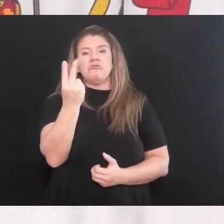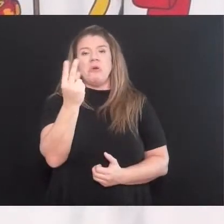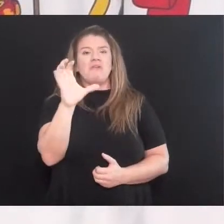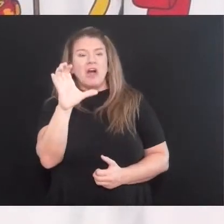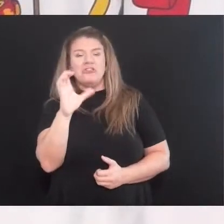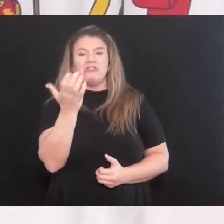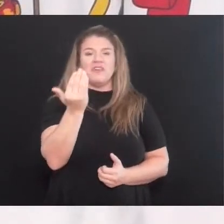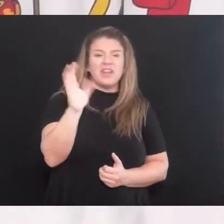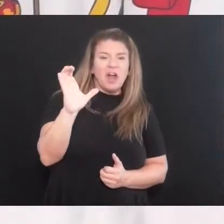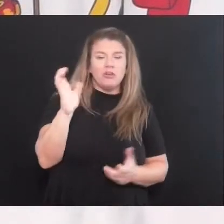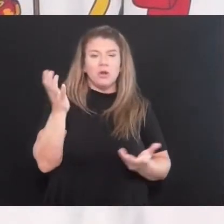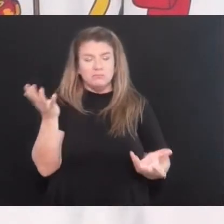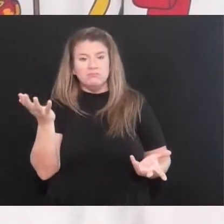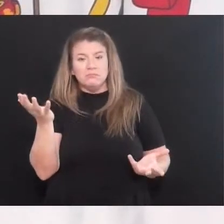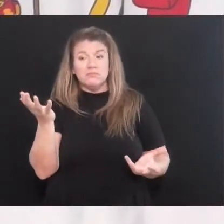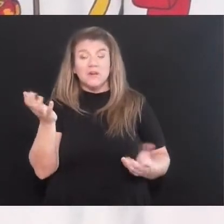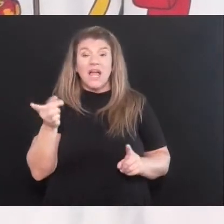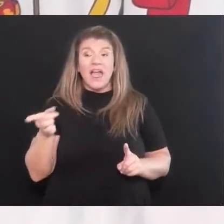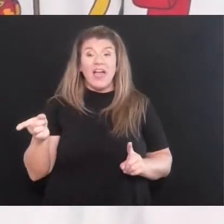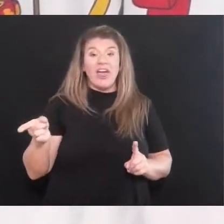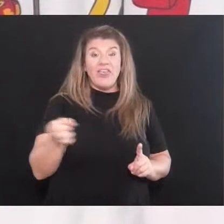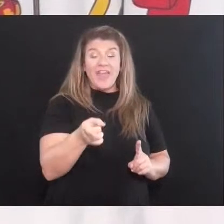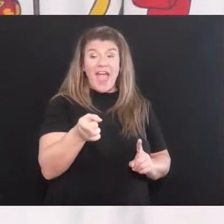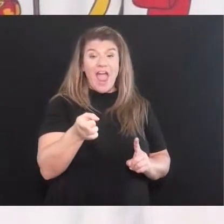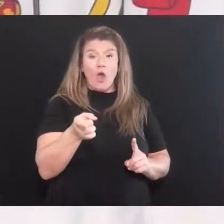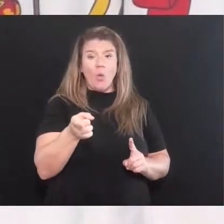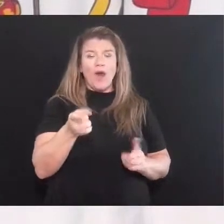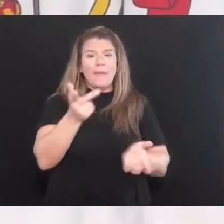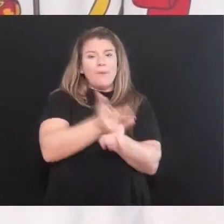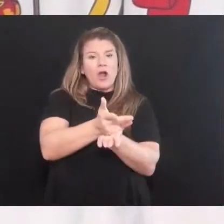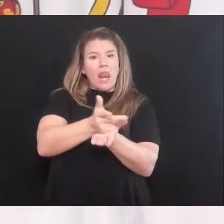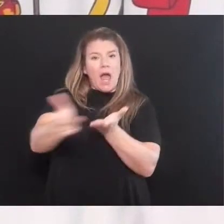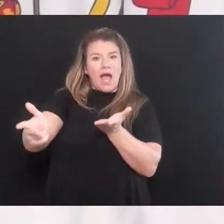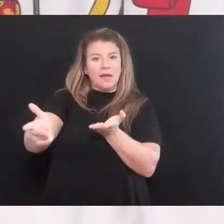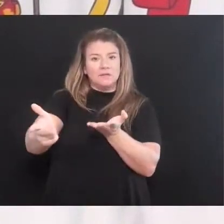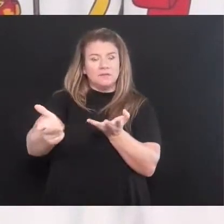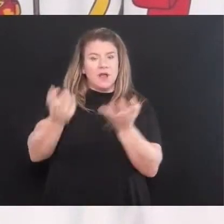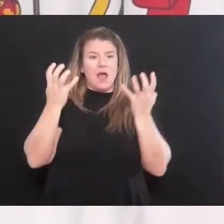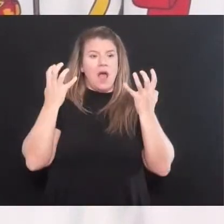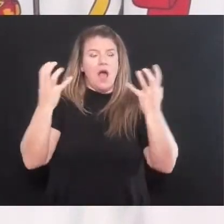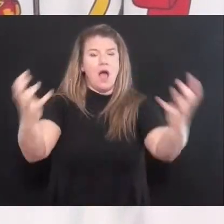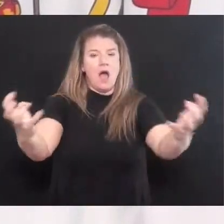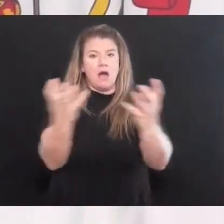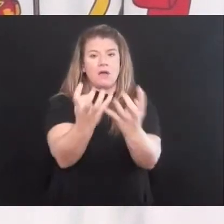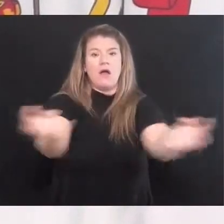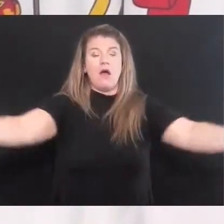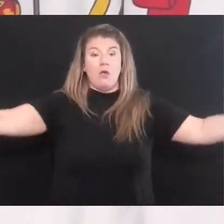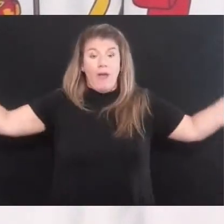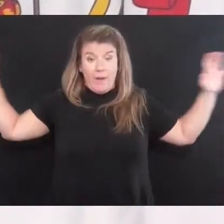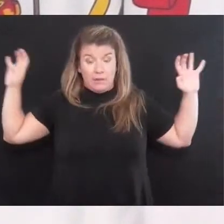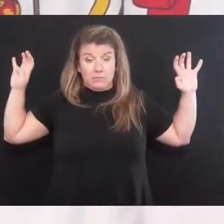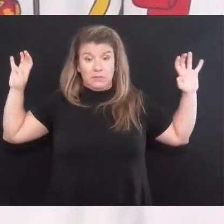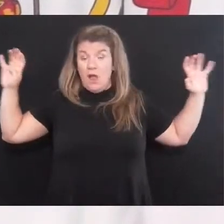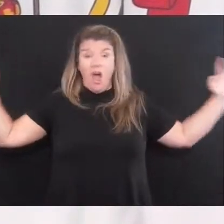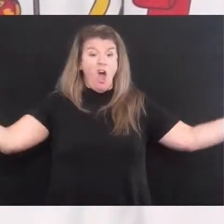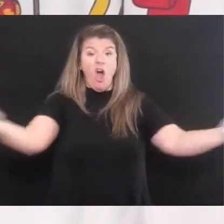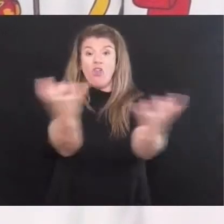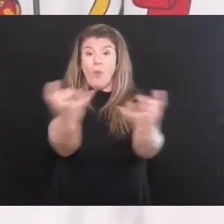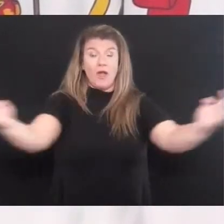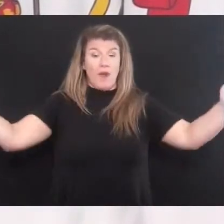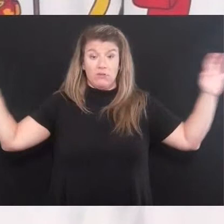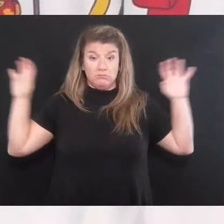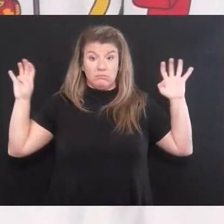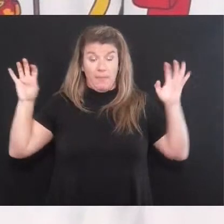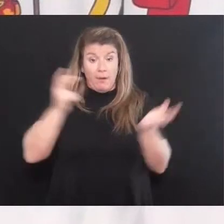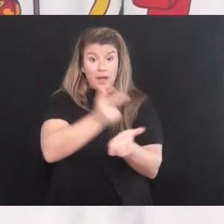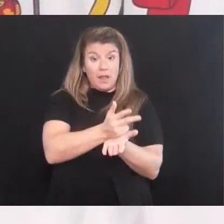1,500. They were around a gigantic parking lot, and they went all four ways, all the way around the parking